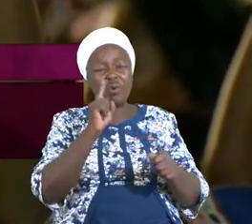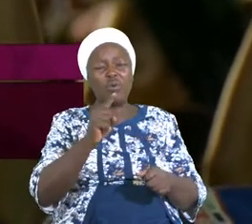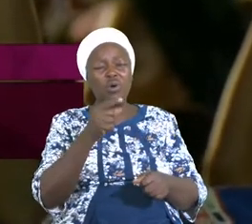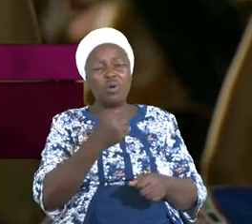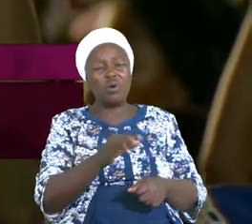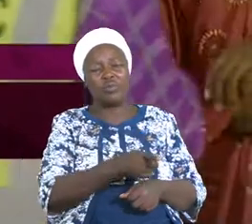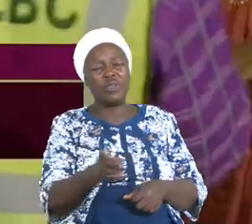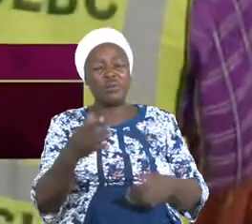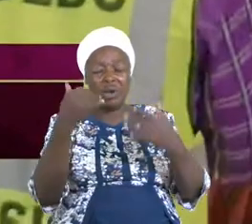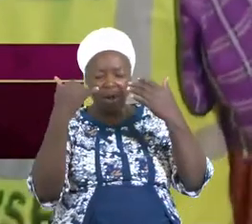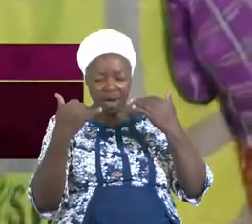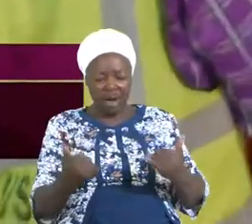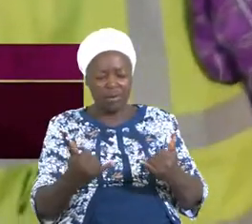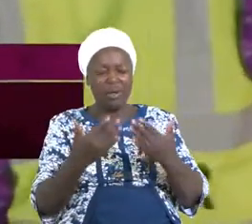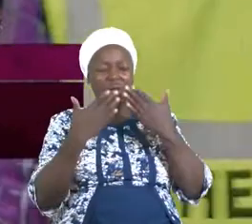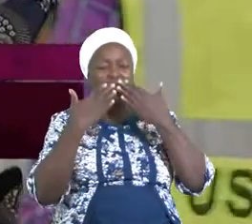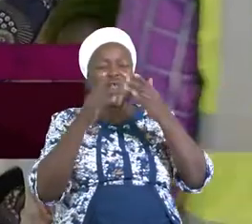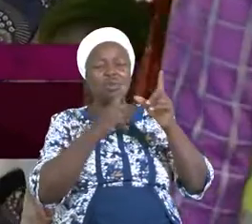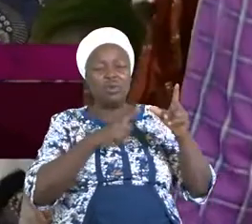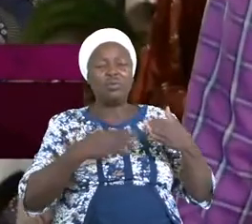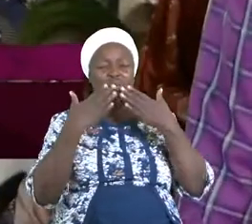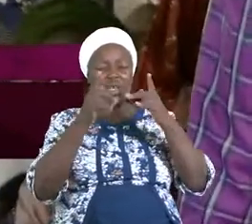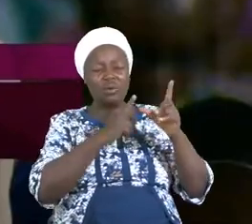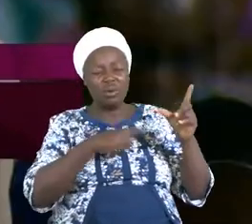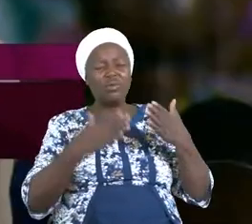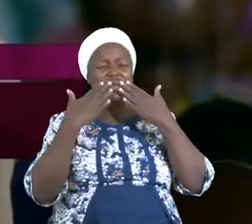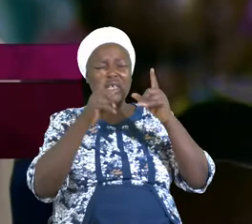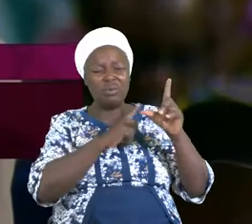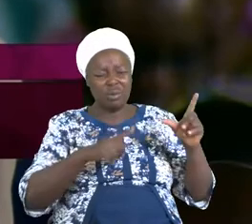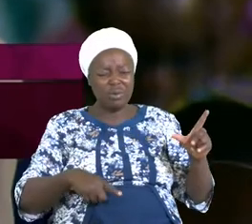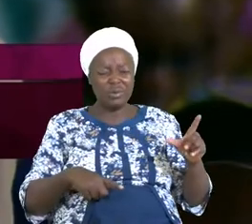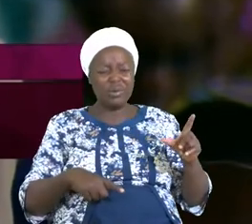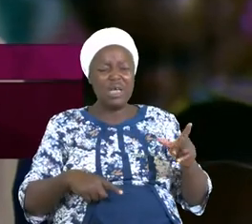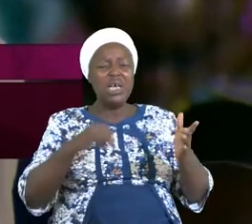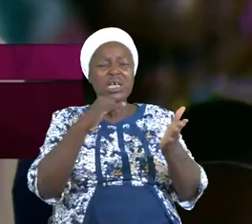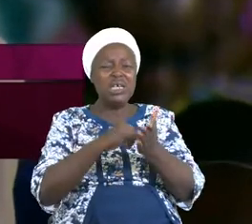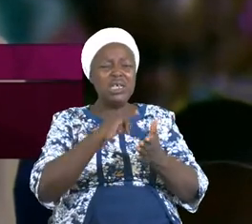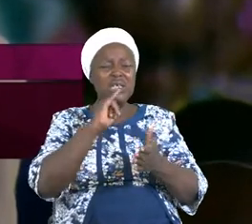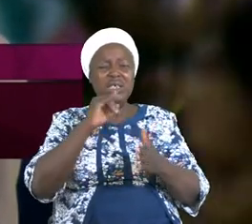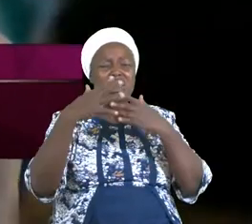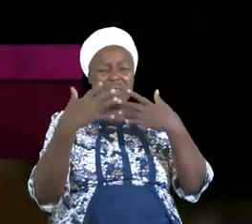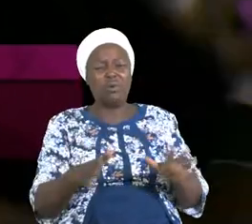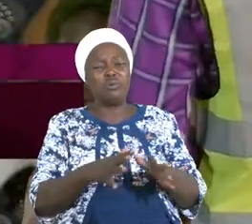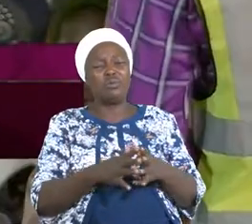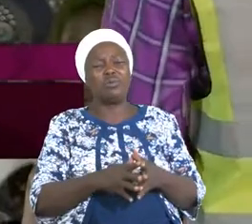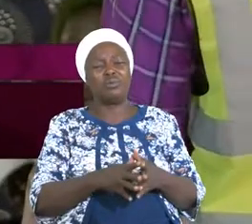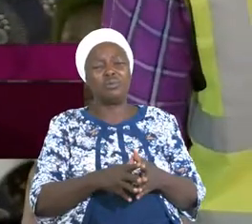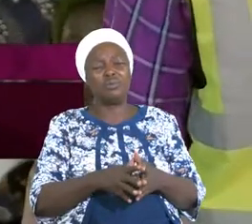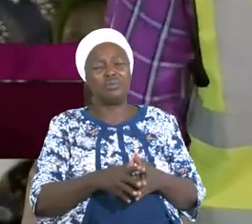right now. Thank you, Lord. Thank you, Lord. Thank you, Lord. It is done.